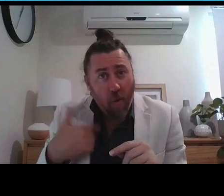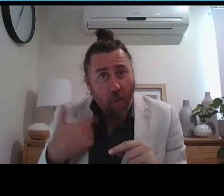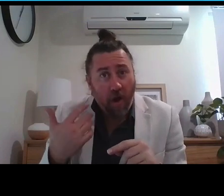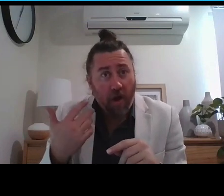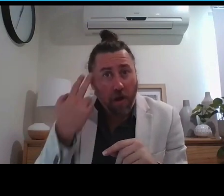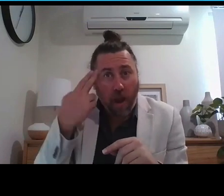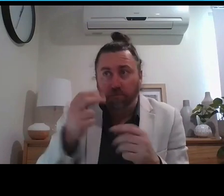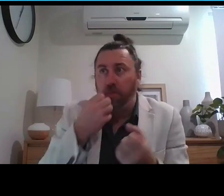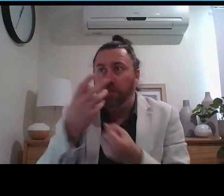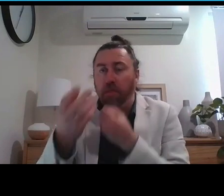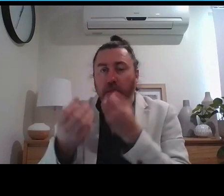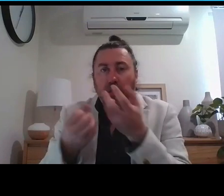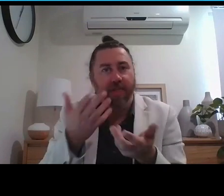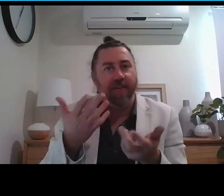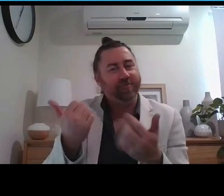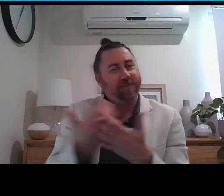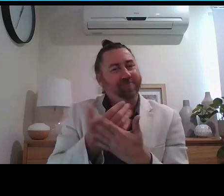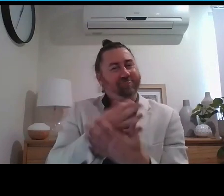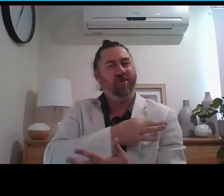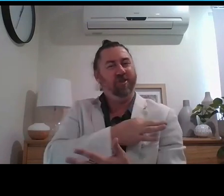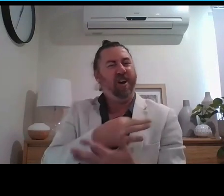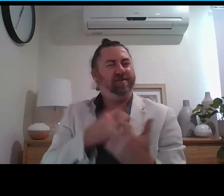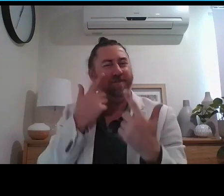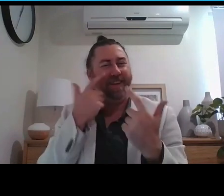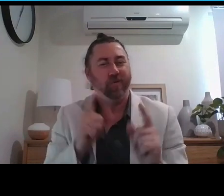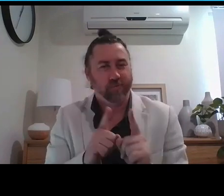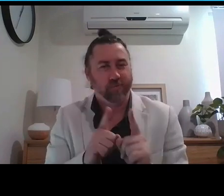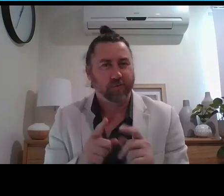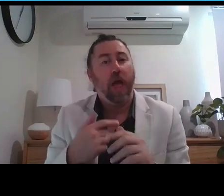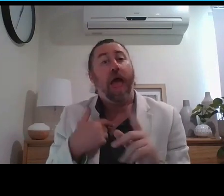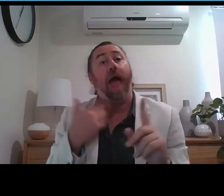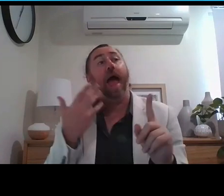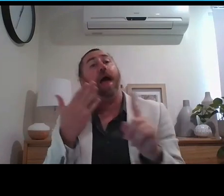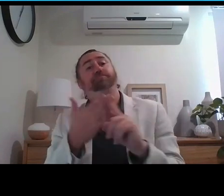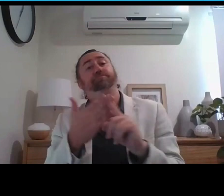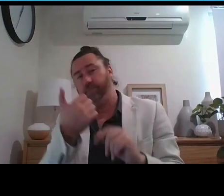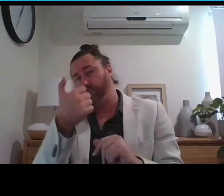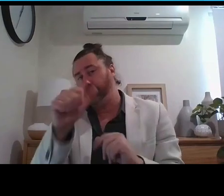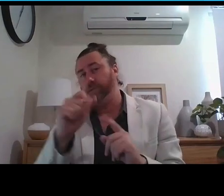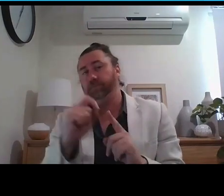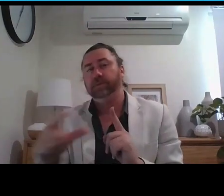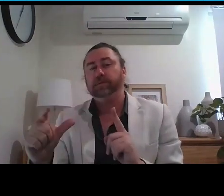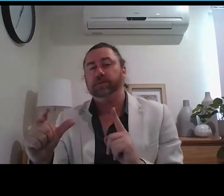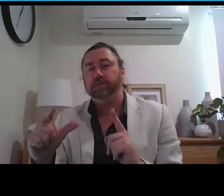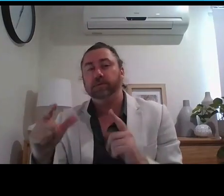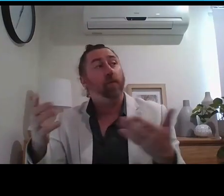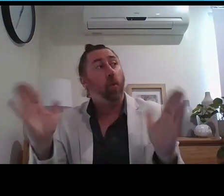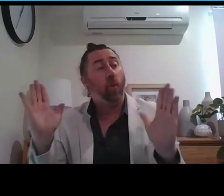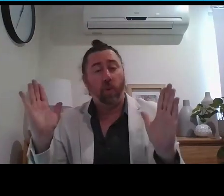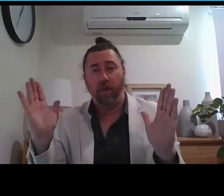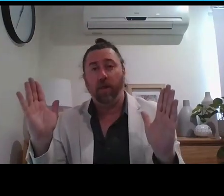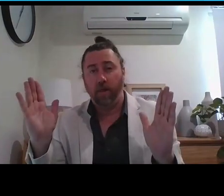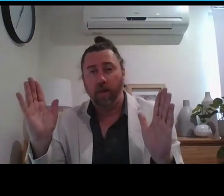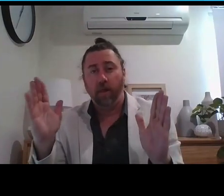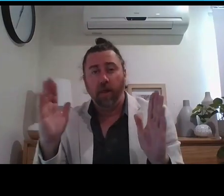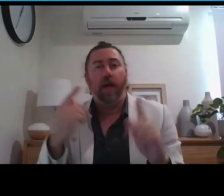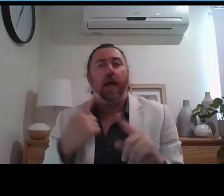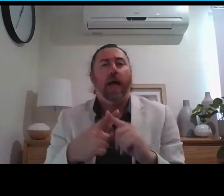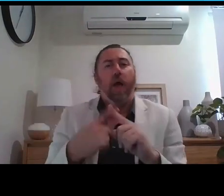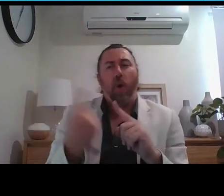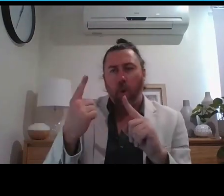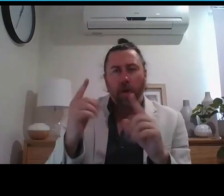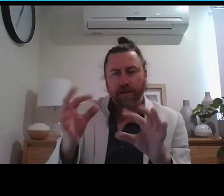statistical validity as well. We're targeting 60% of the general population and also oversampling special needs